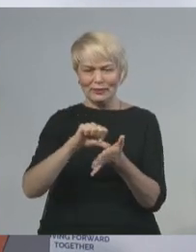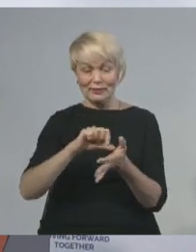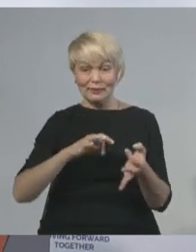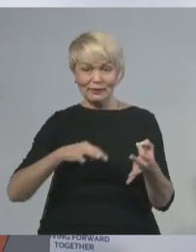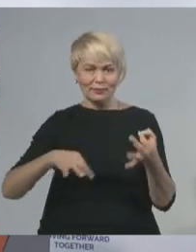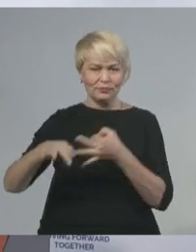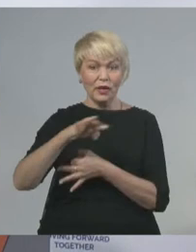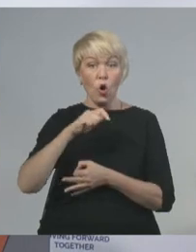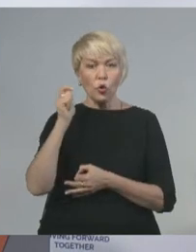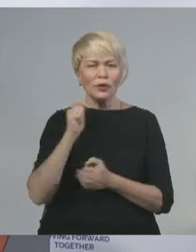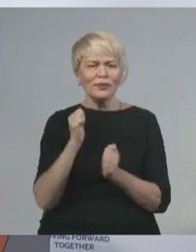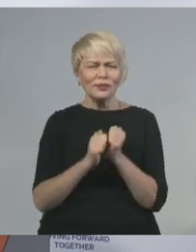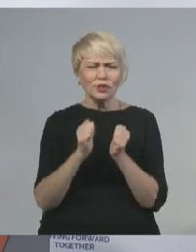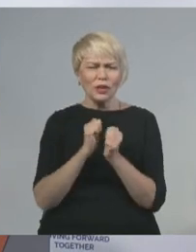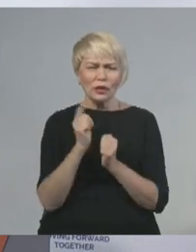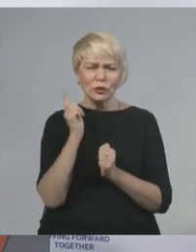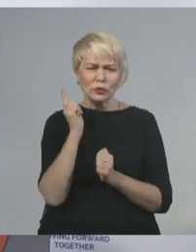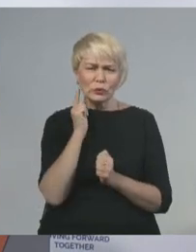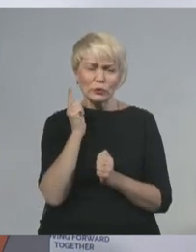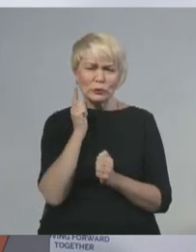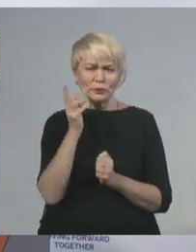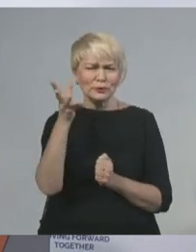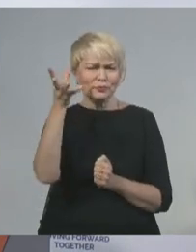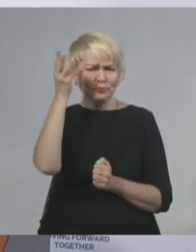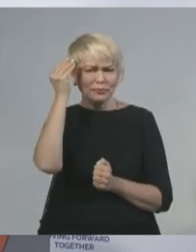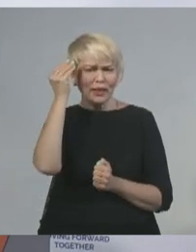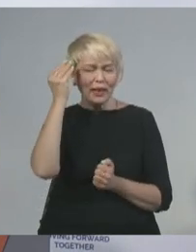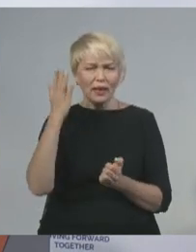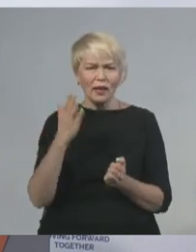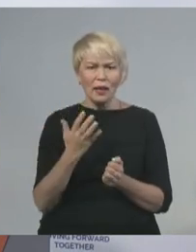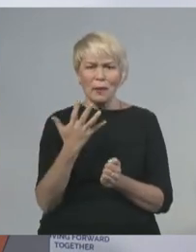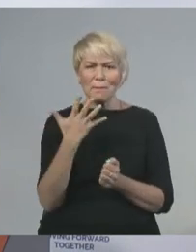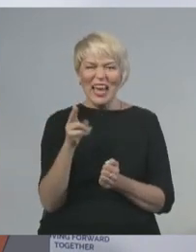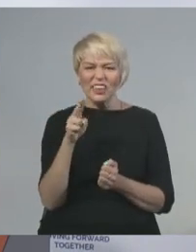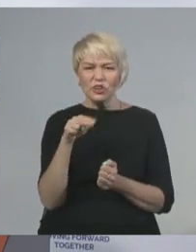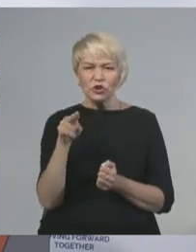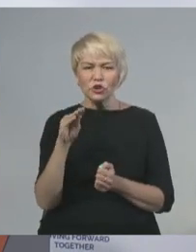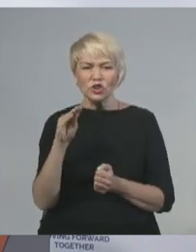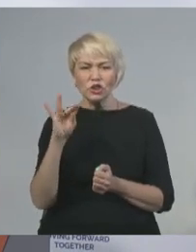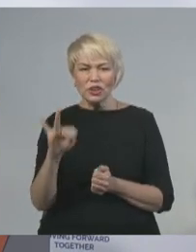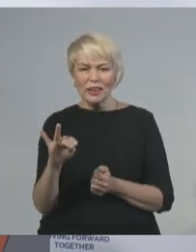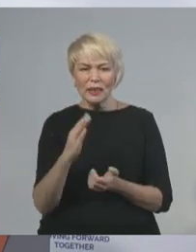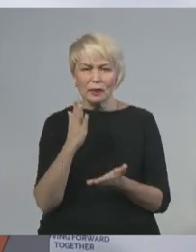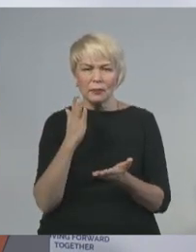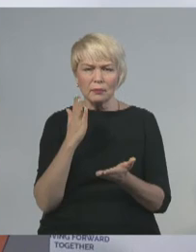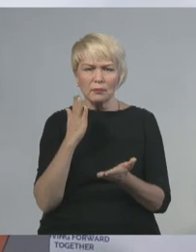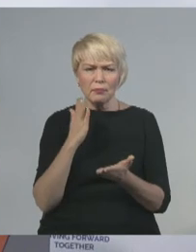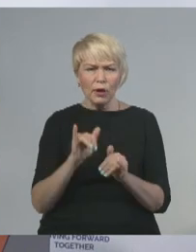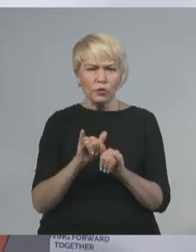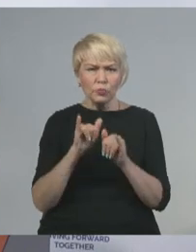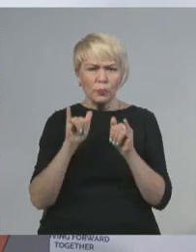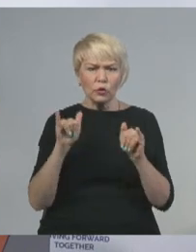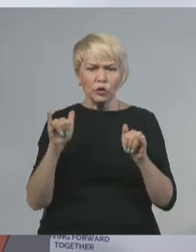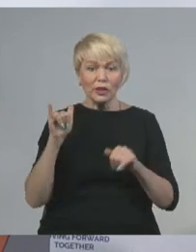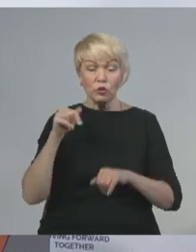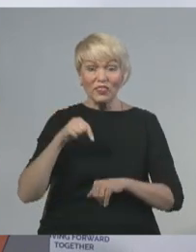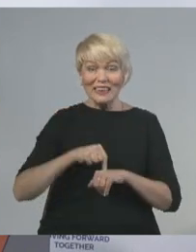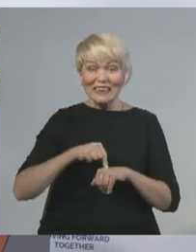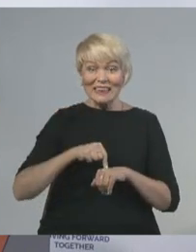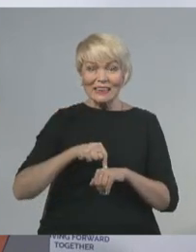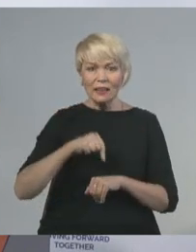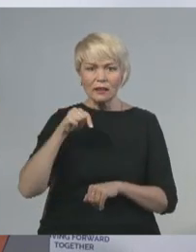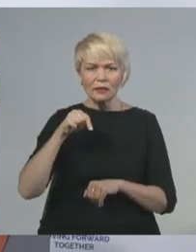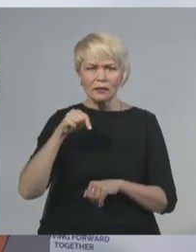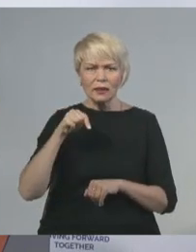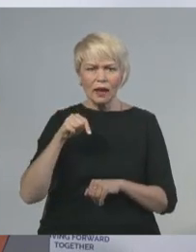5g towers which are you know should spread the signal uh a more modern signal signal mobile